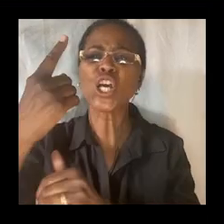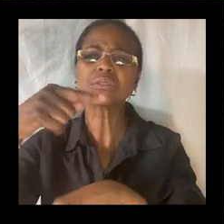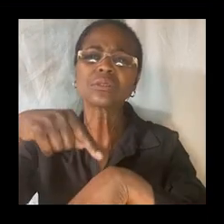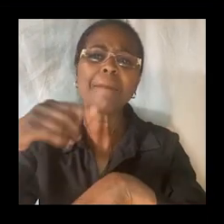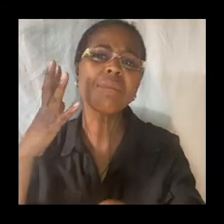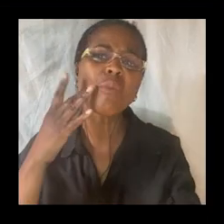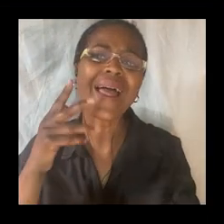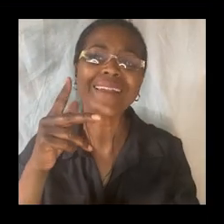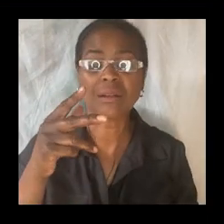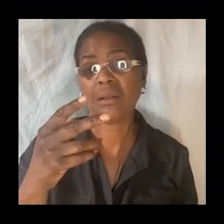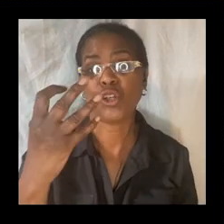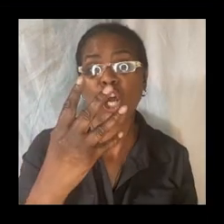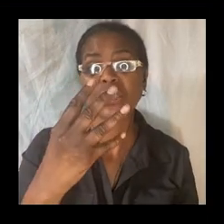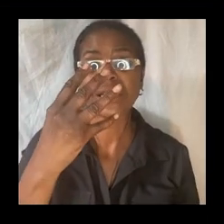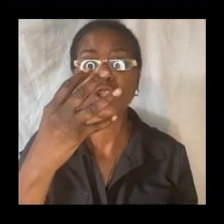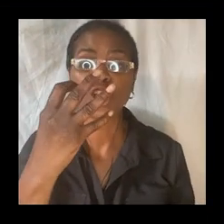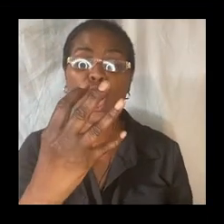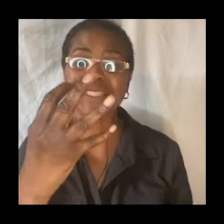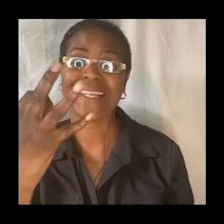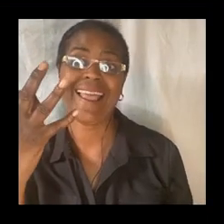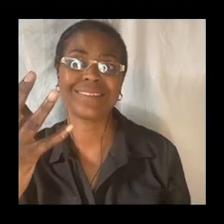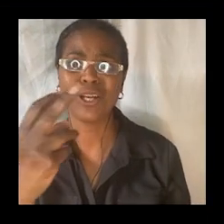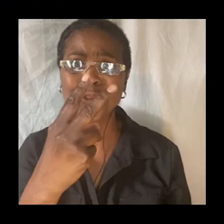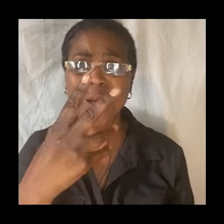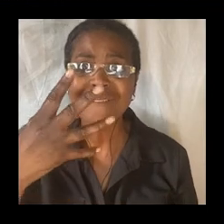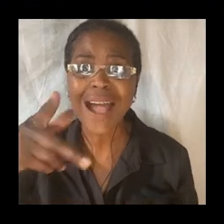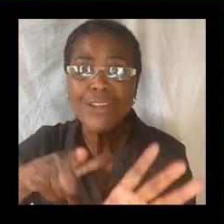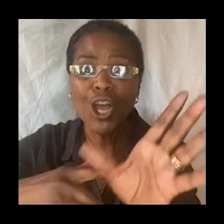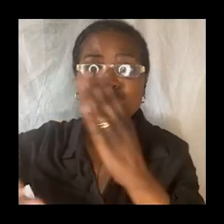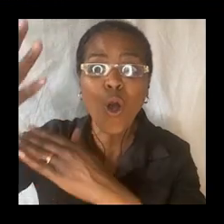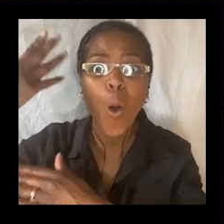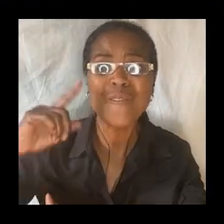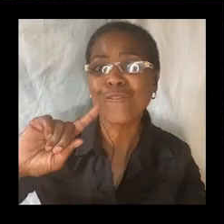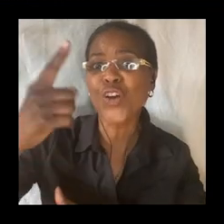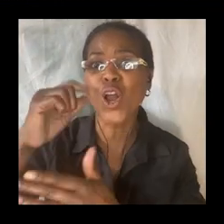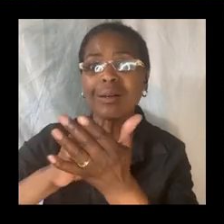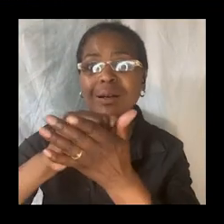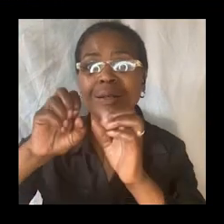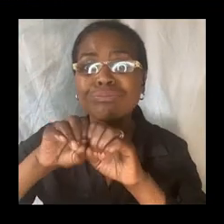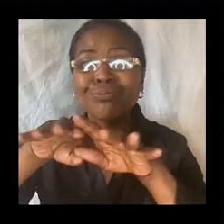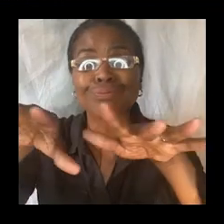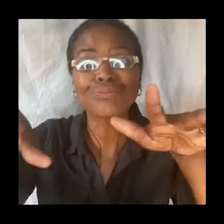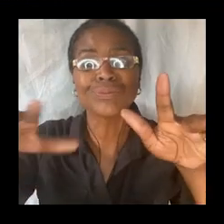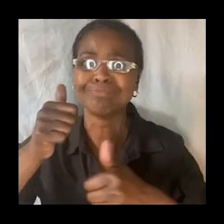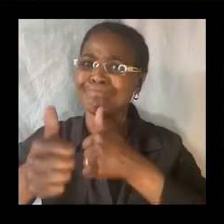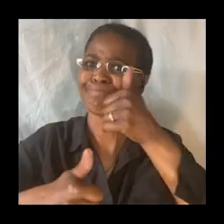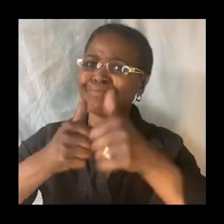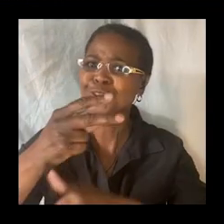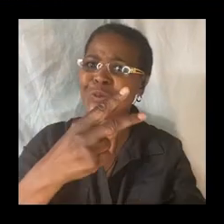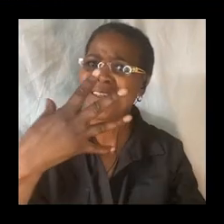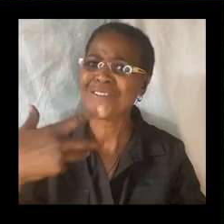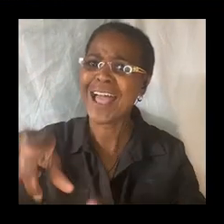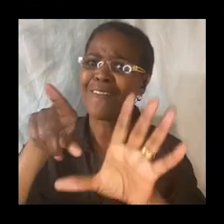that's 25 years ago, and this is a 25th anniversary edition. And Tom has done the